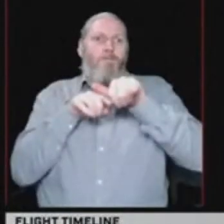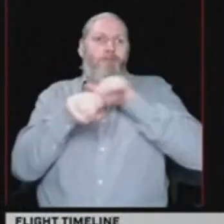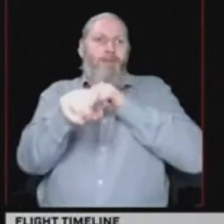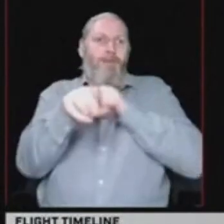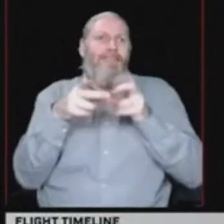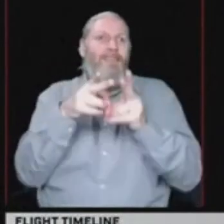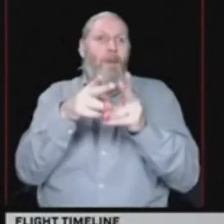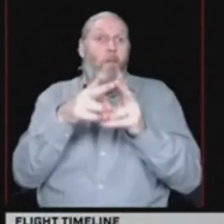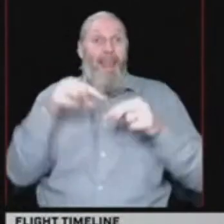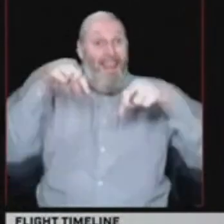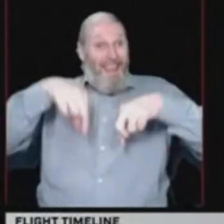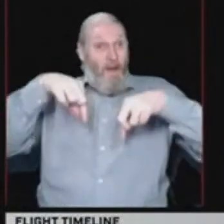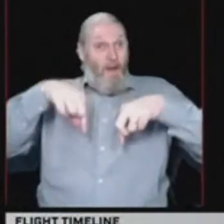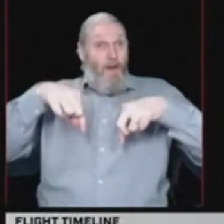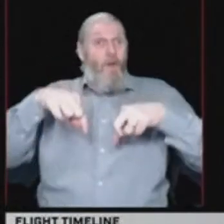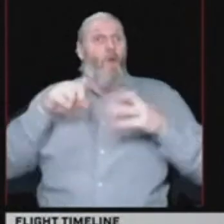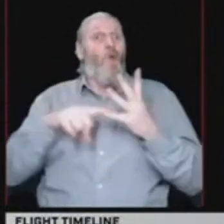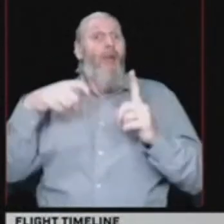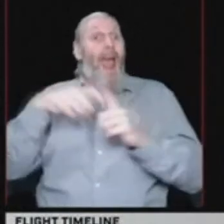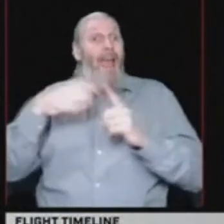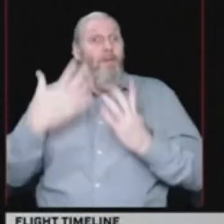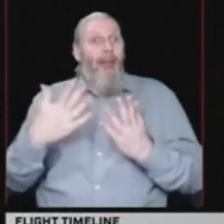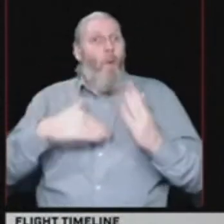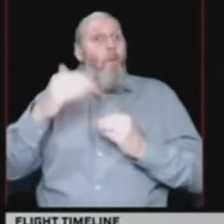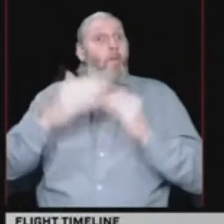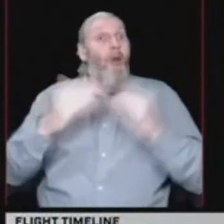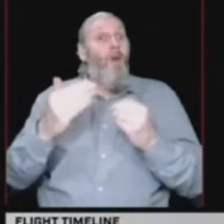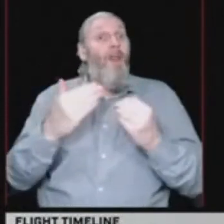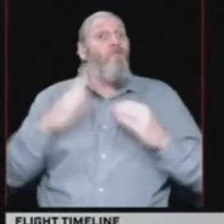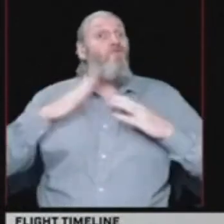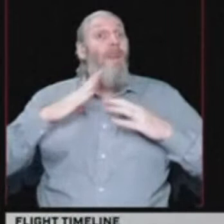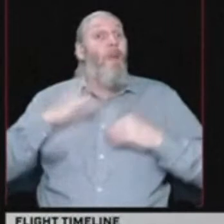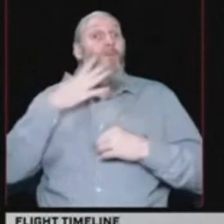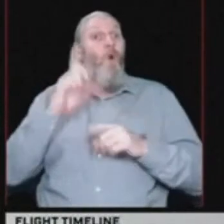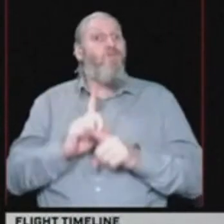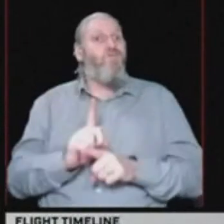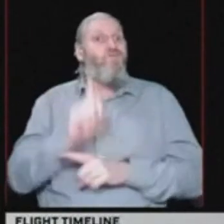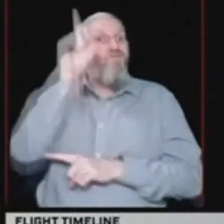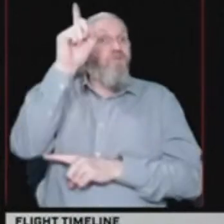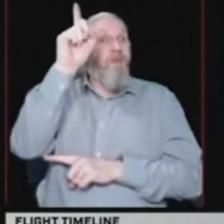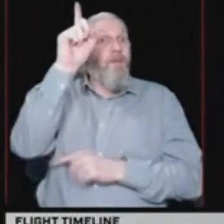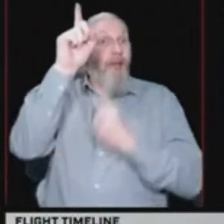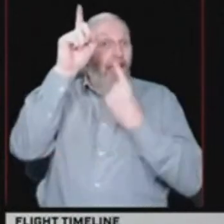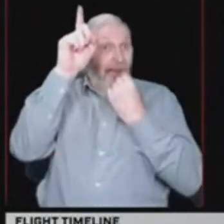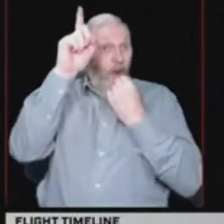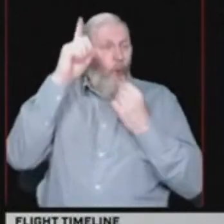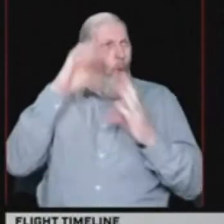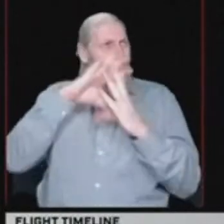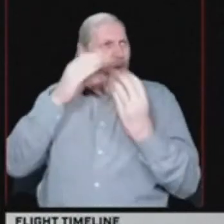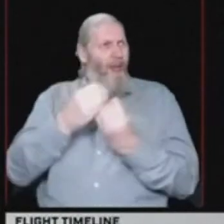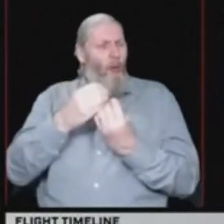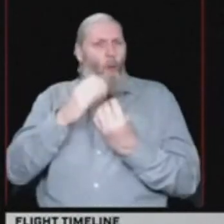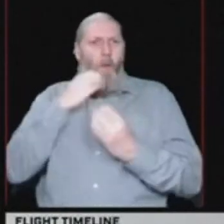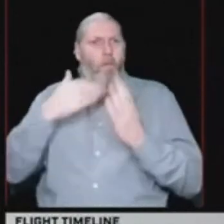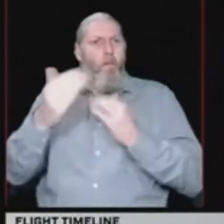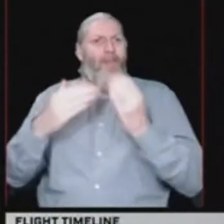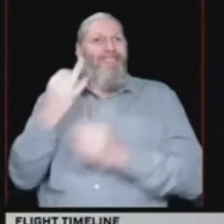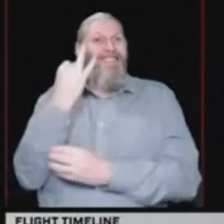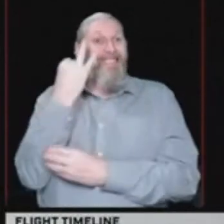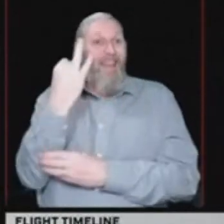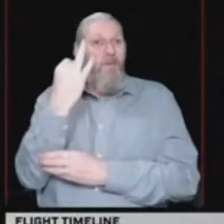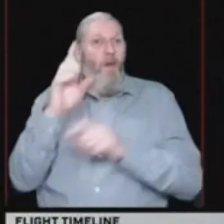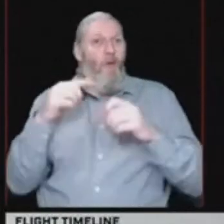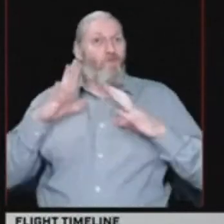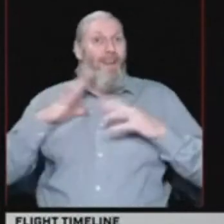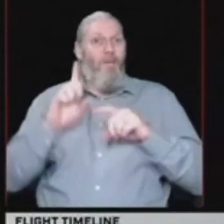spaceports being built and being planned, so 7 in total. And I'm expecting to see vertical launch from Scotland,